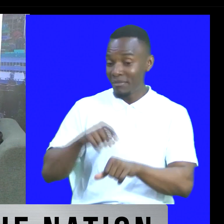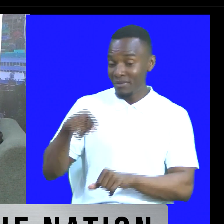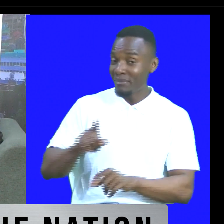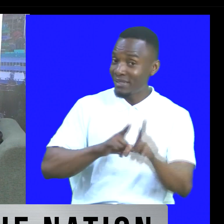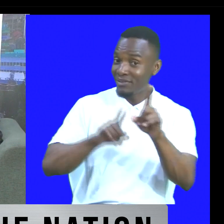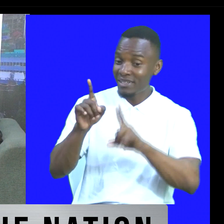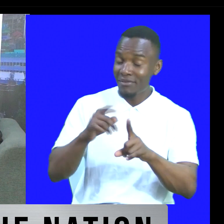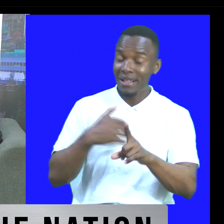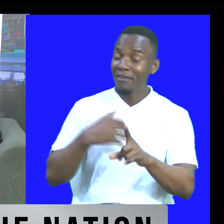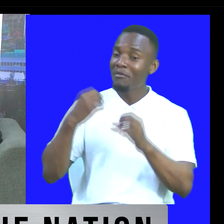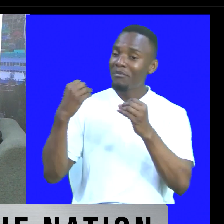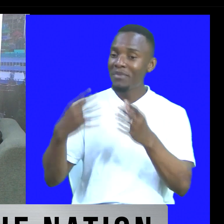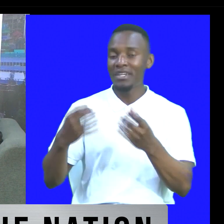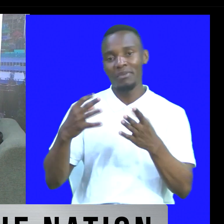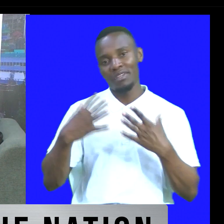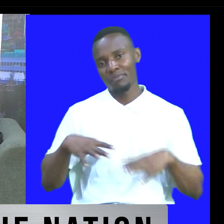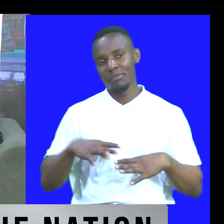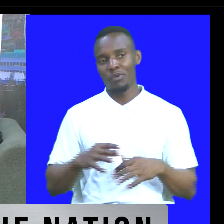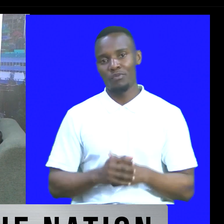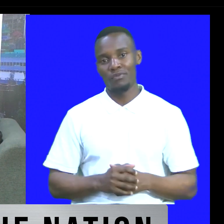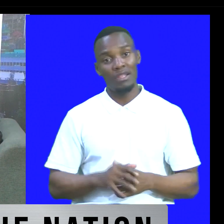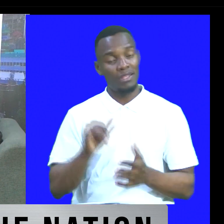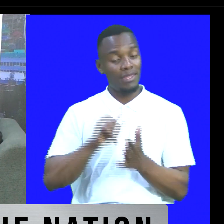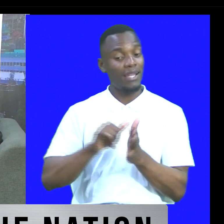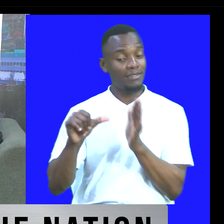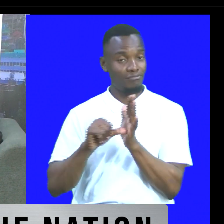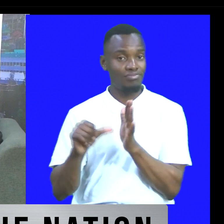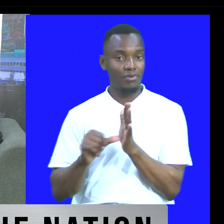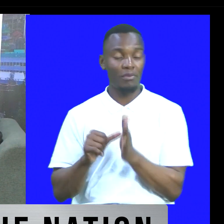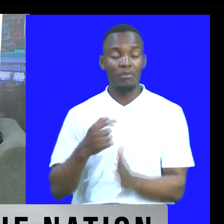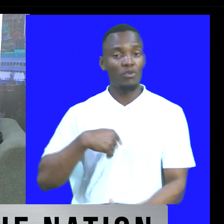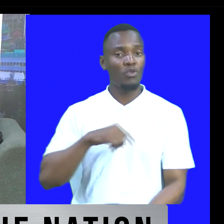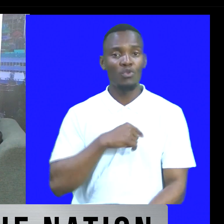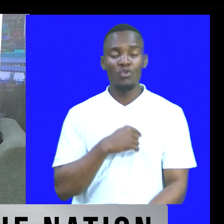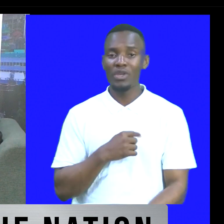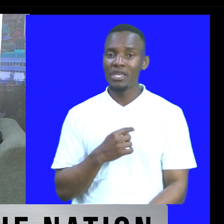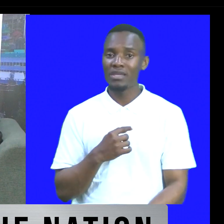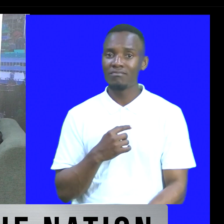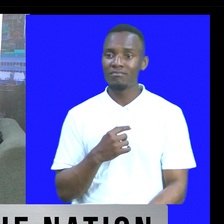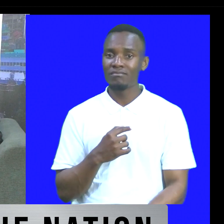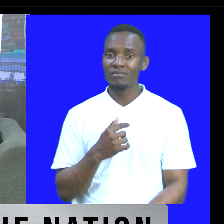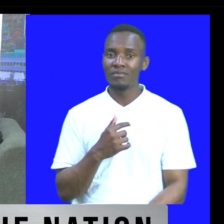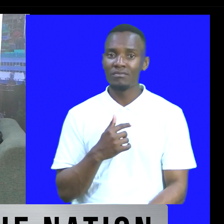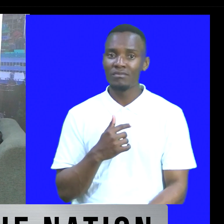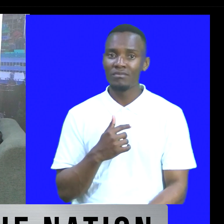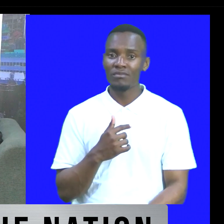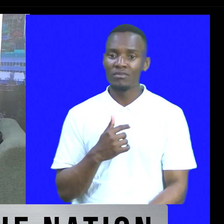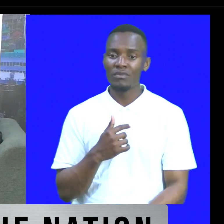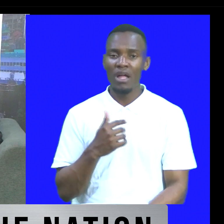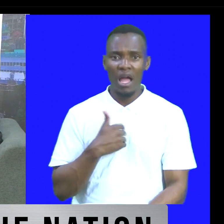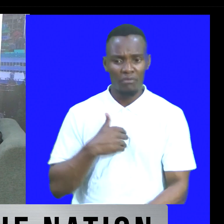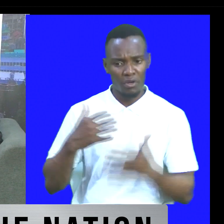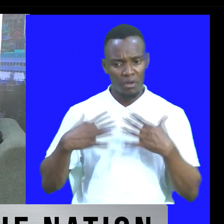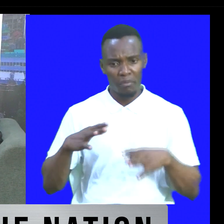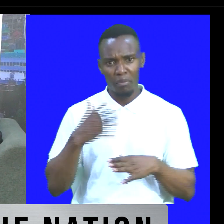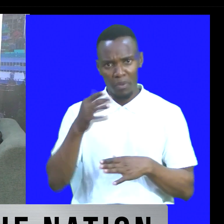whole delegation, right? Jonah, that is the question. I don't know. We don't have those people in government who can say that I'm going on my